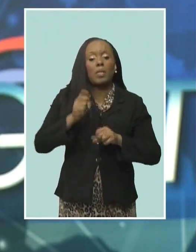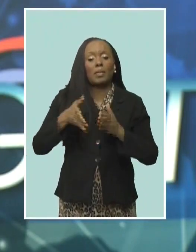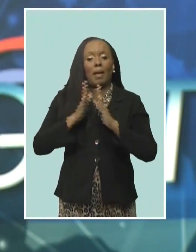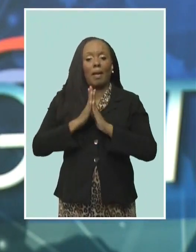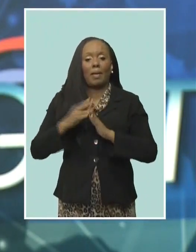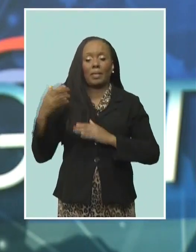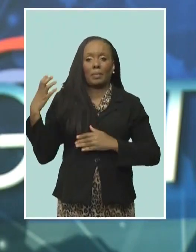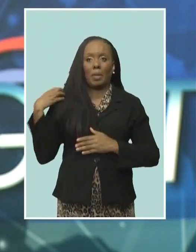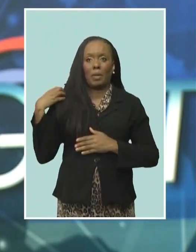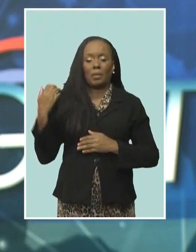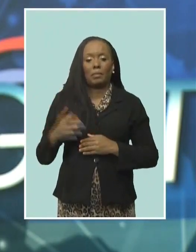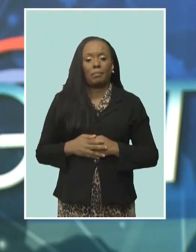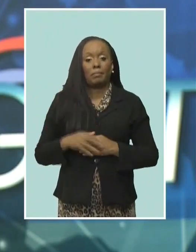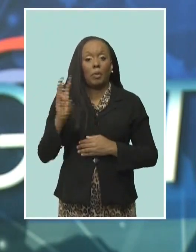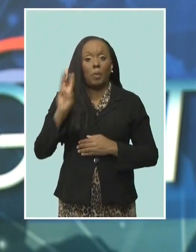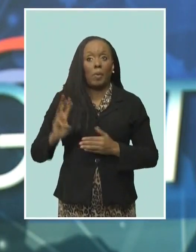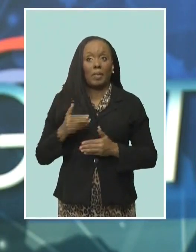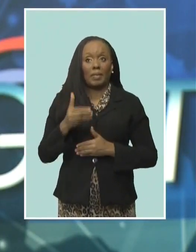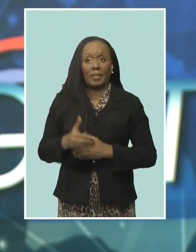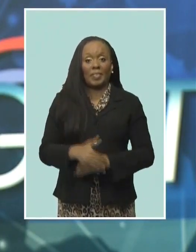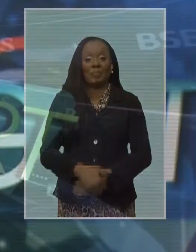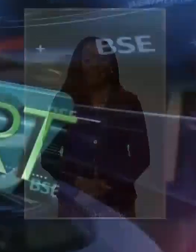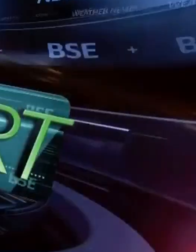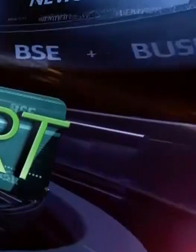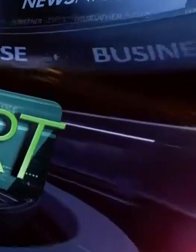take a break and be back with the weather.